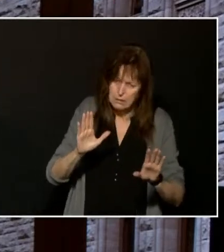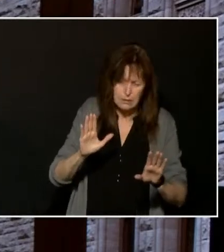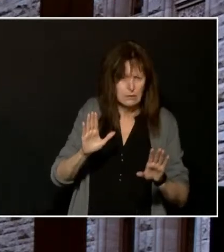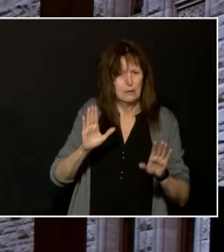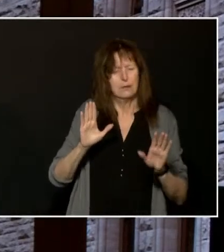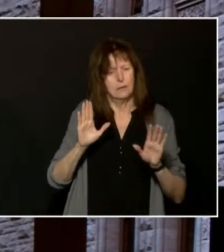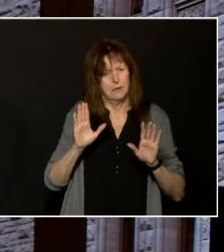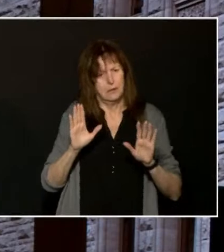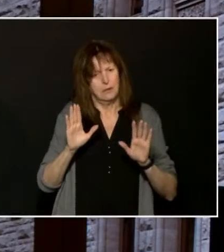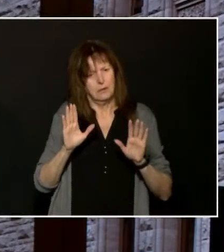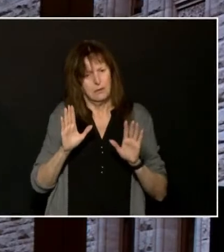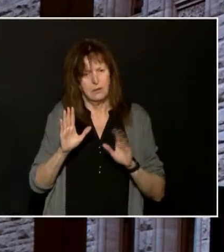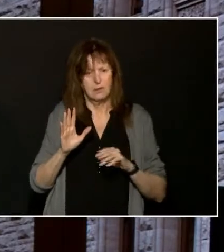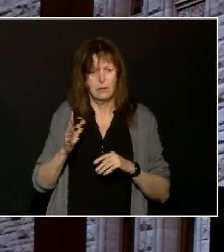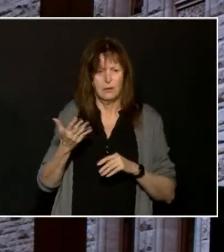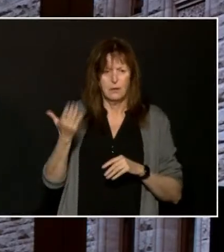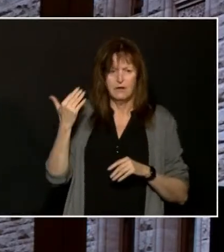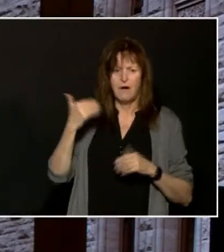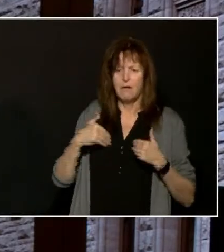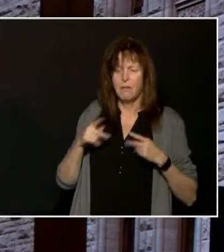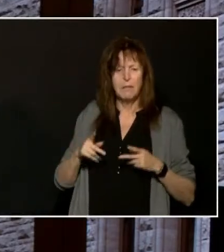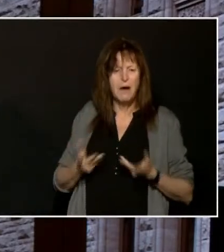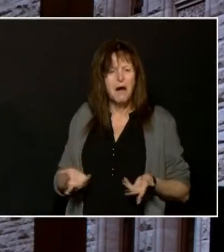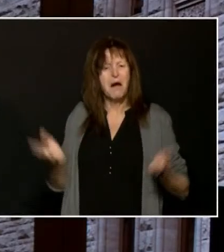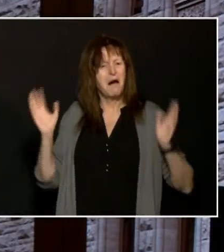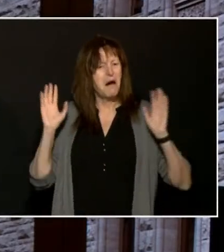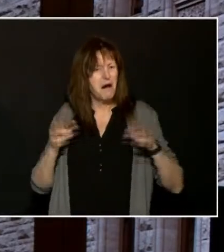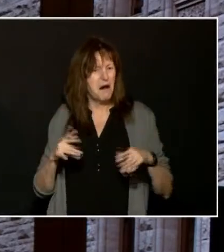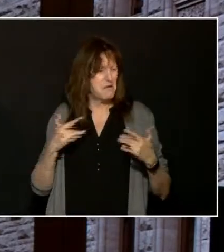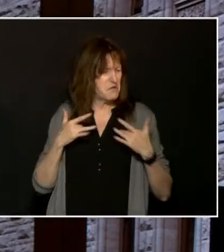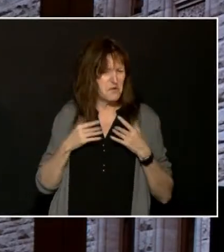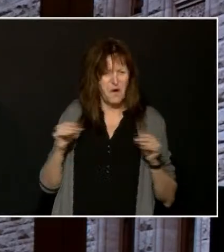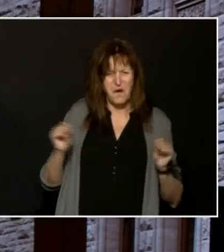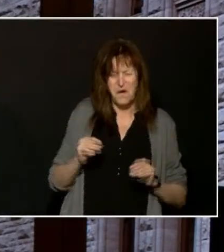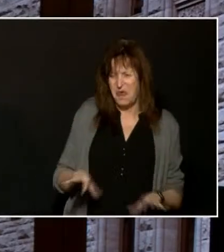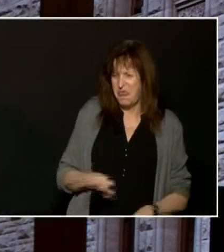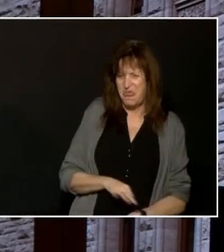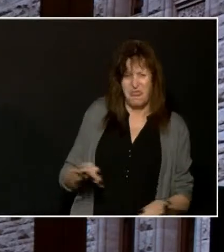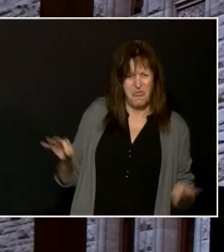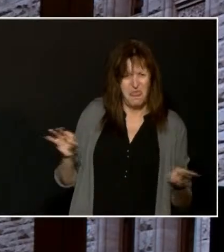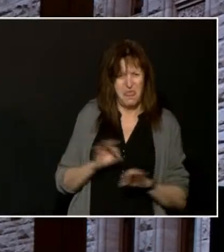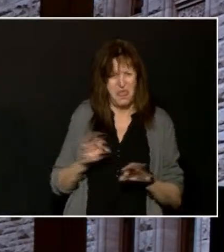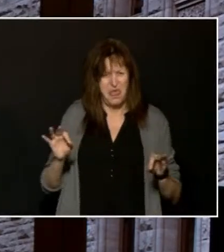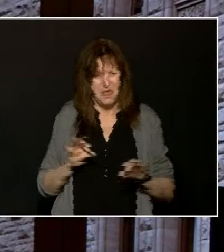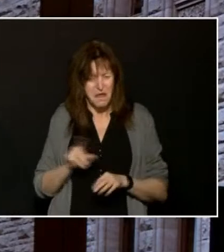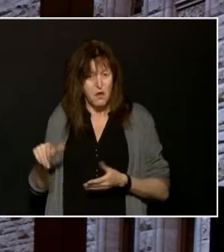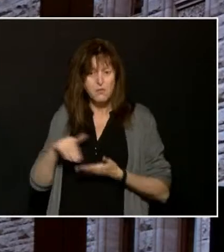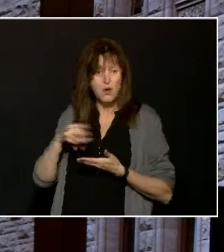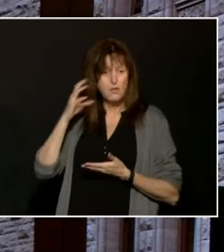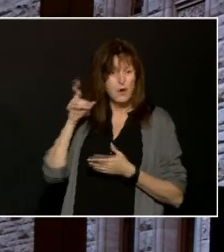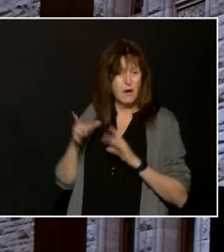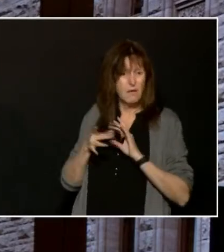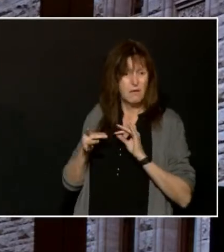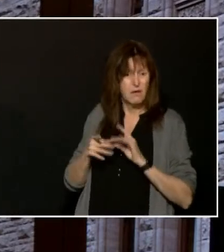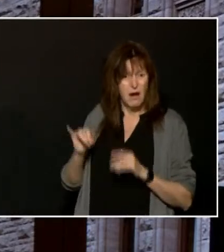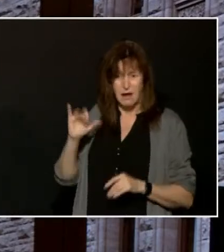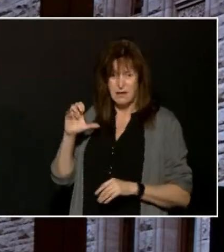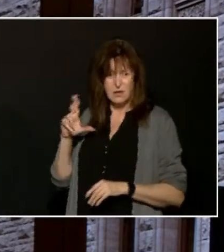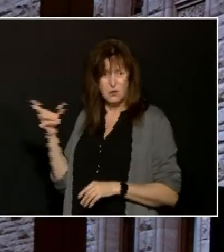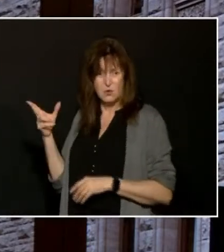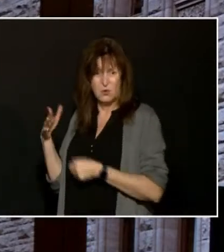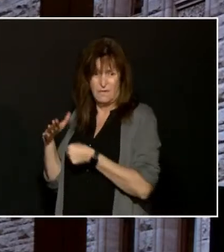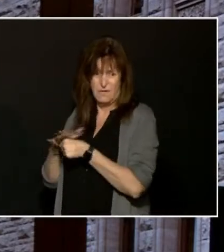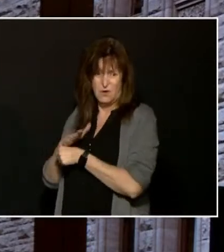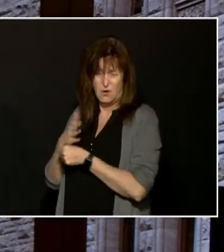younger have felt they had less concern about it. As Dr. Brown's alluding to, our ICU numbers and that are now filled with a lot more people younger and